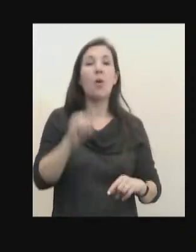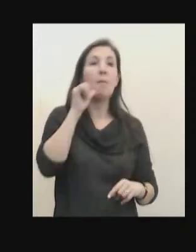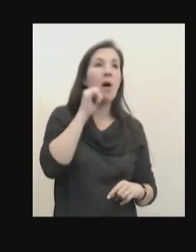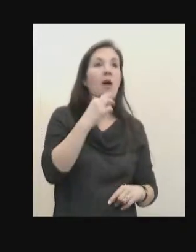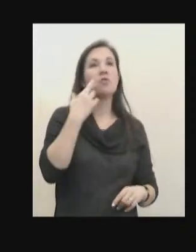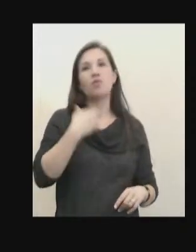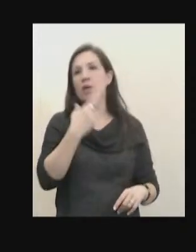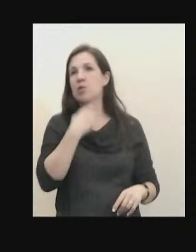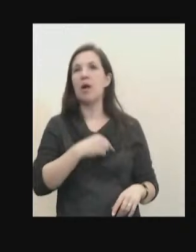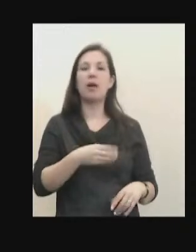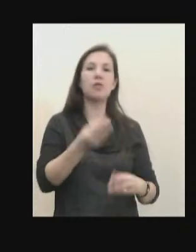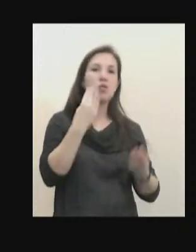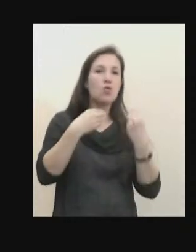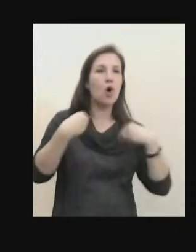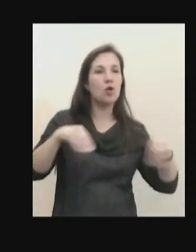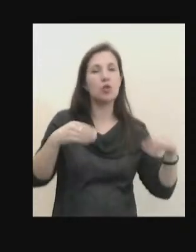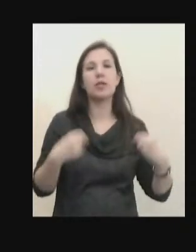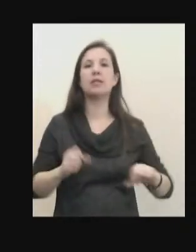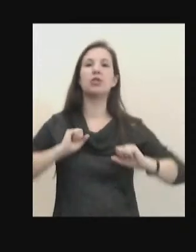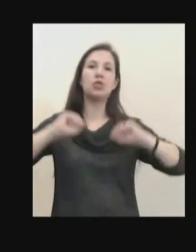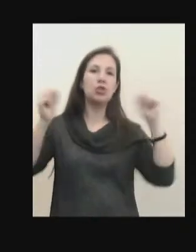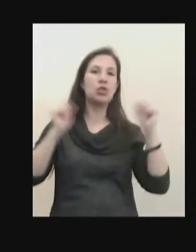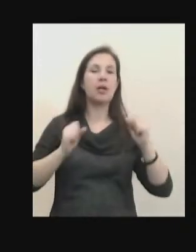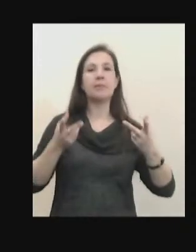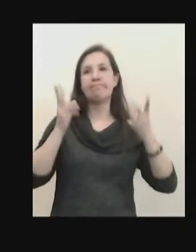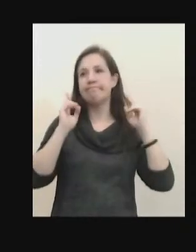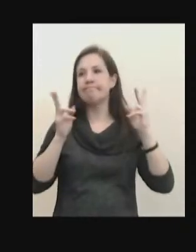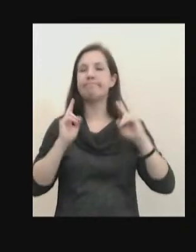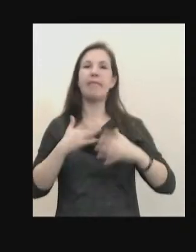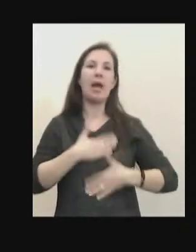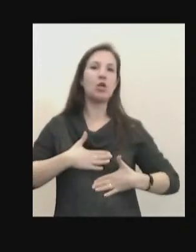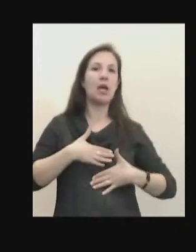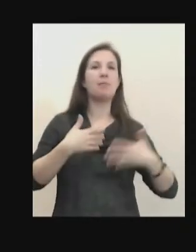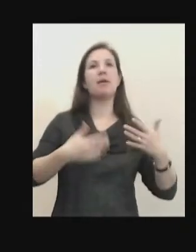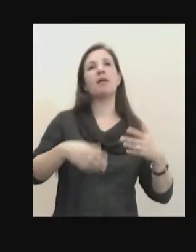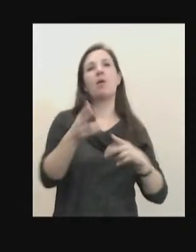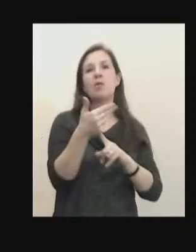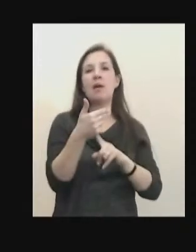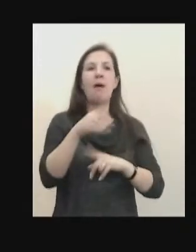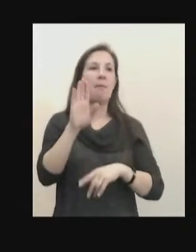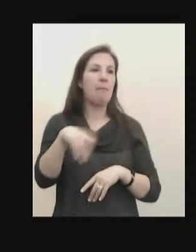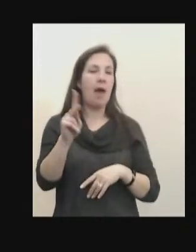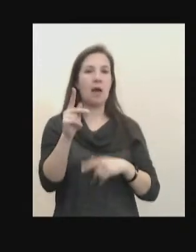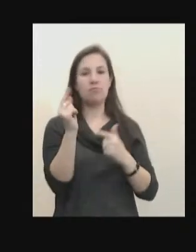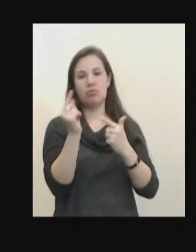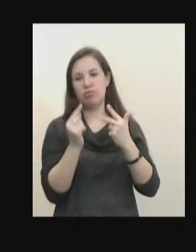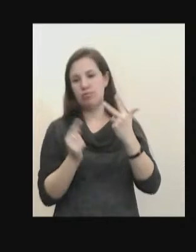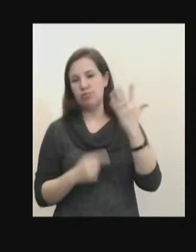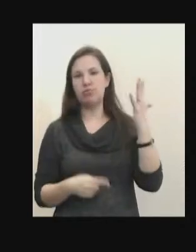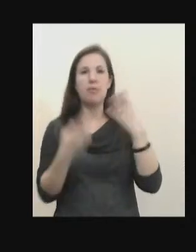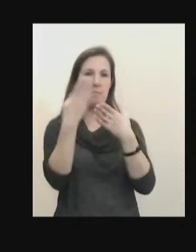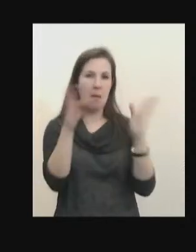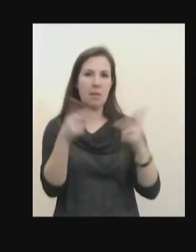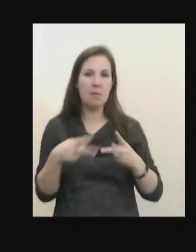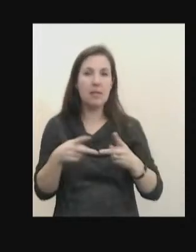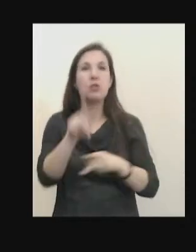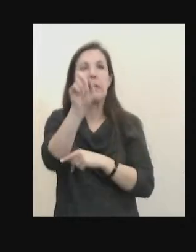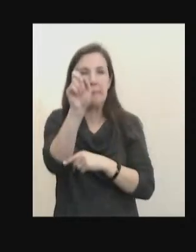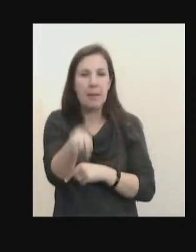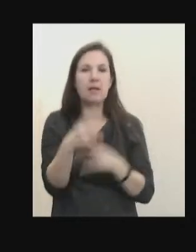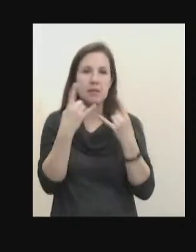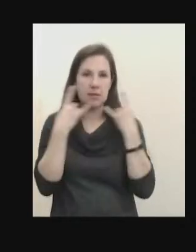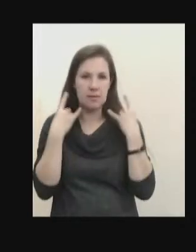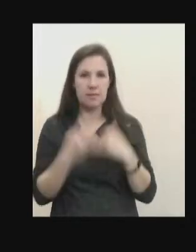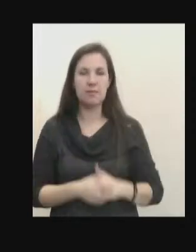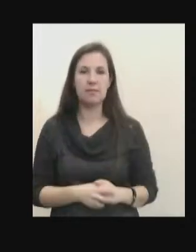theaters, barbershops, gyms, fitness centers, entertainment venues, hotel, banks, and all other public places. You have to wear a mask, including